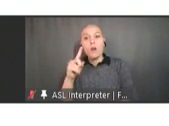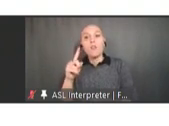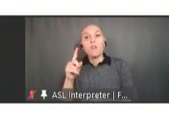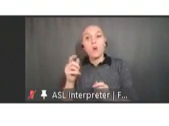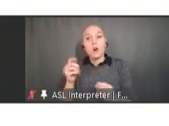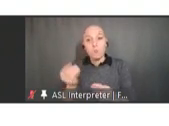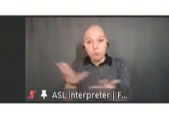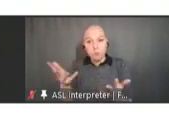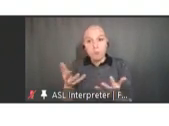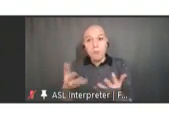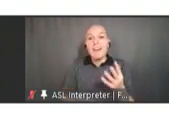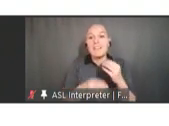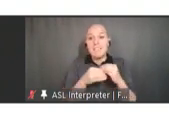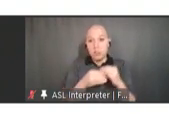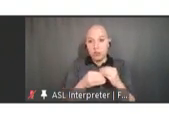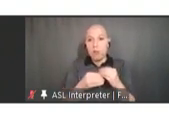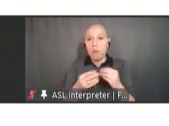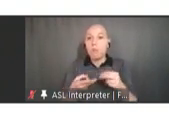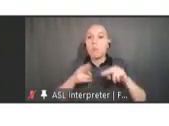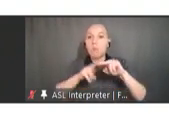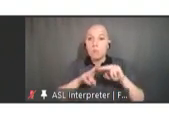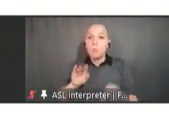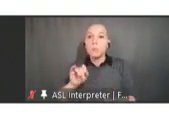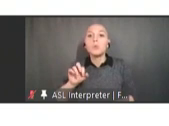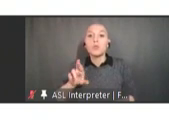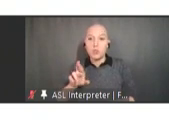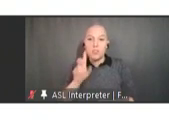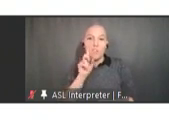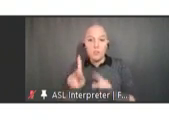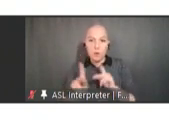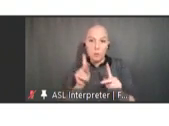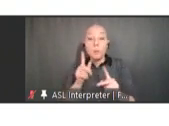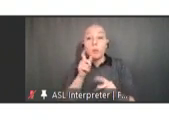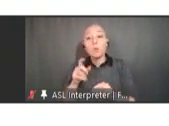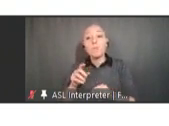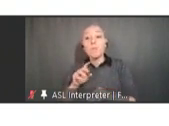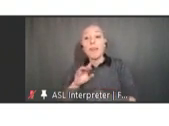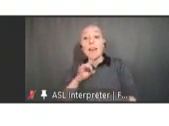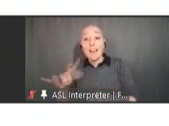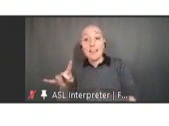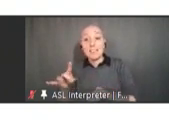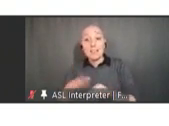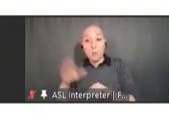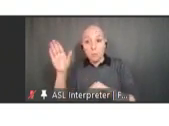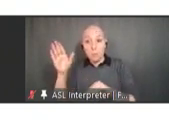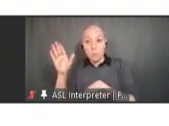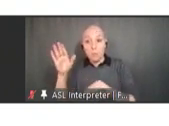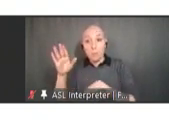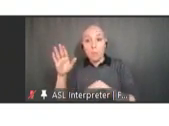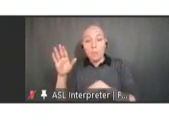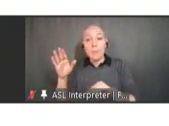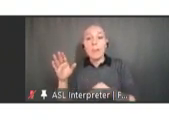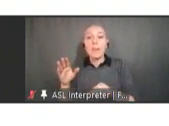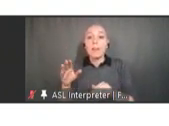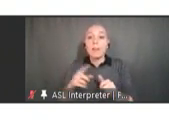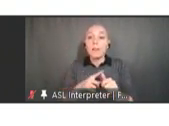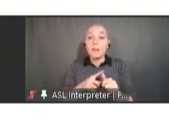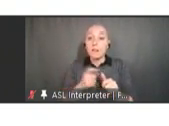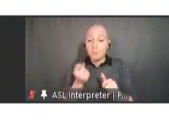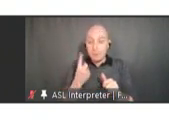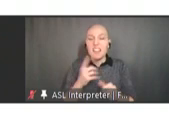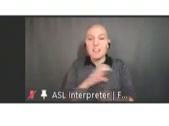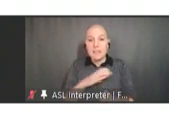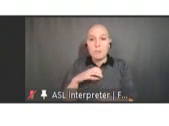additional dose or booster dose in individuals 18 years of age and older. The committee voted